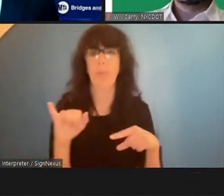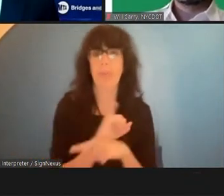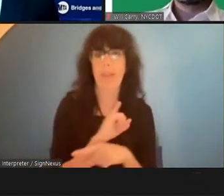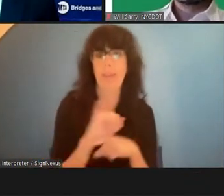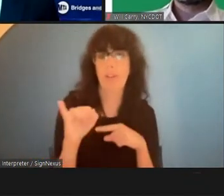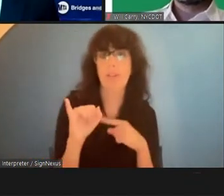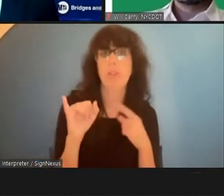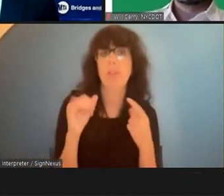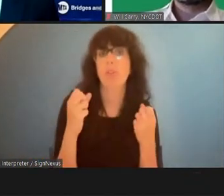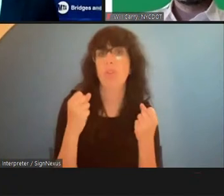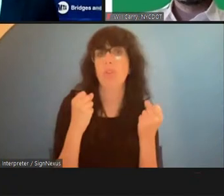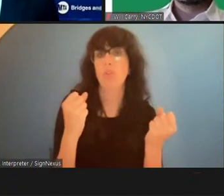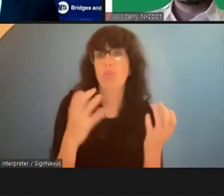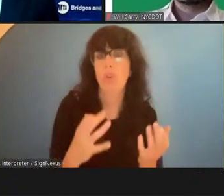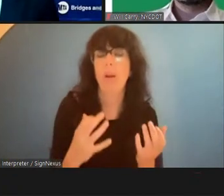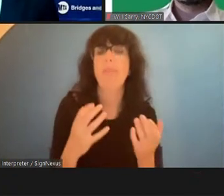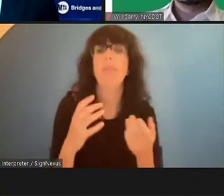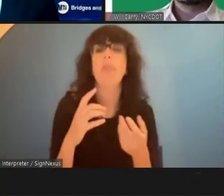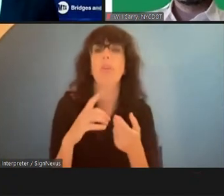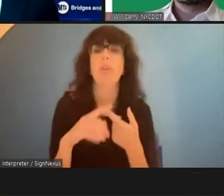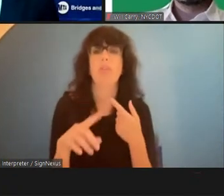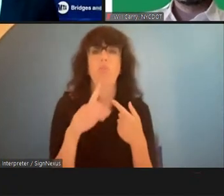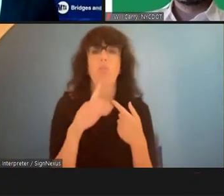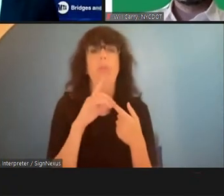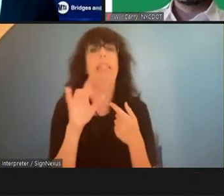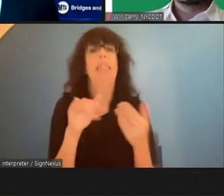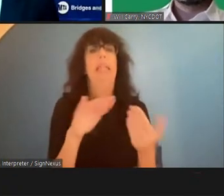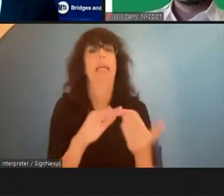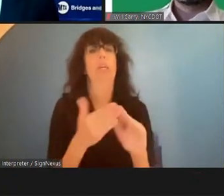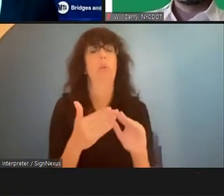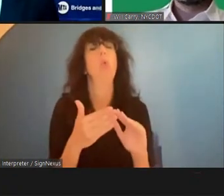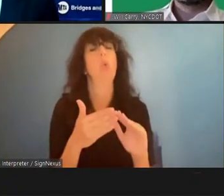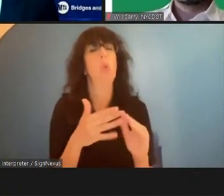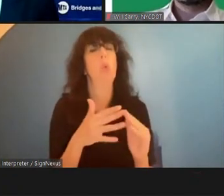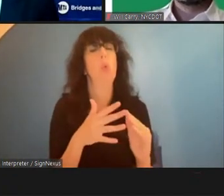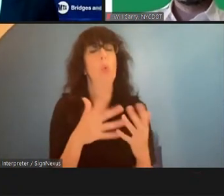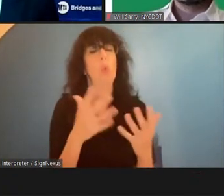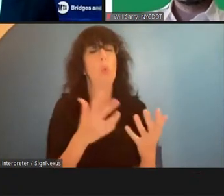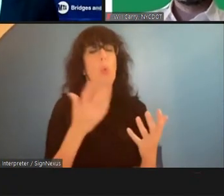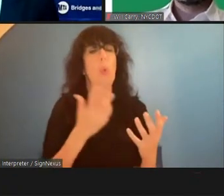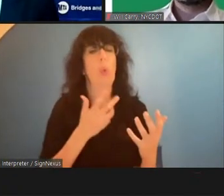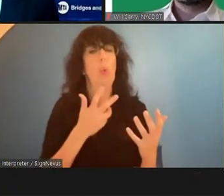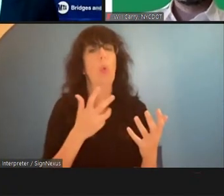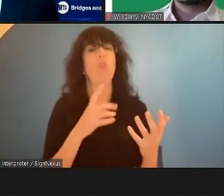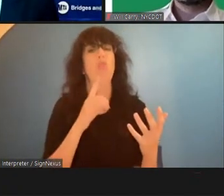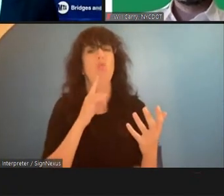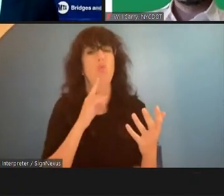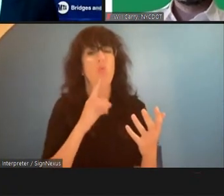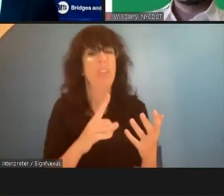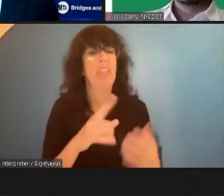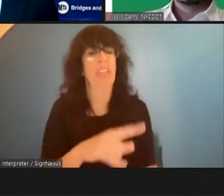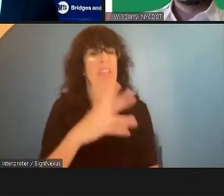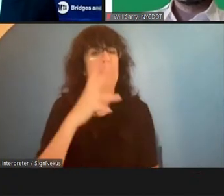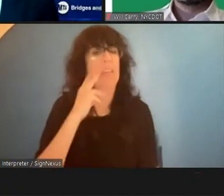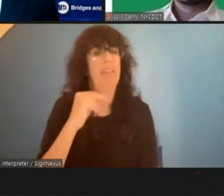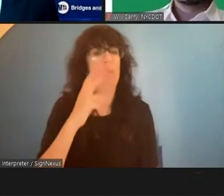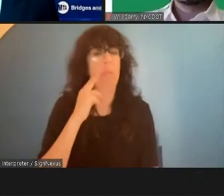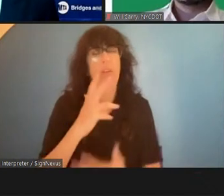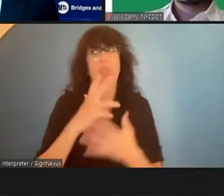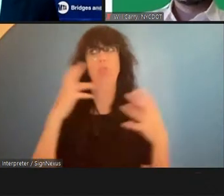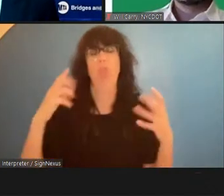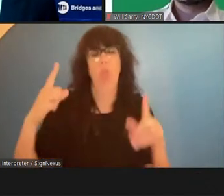fhv are very fragile community that collectively has been through a lot over the last several